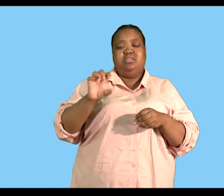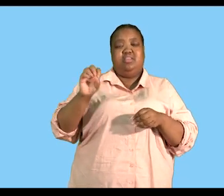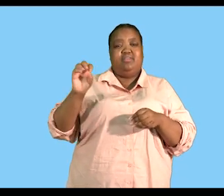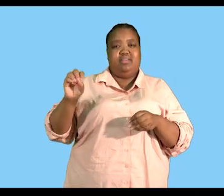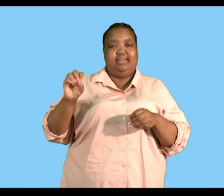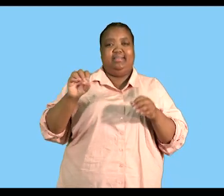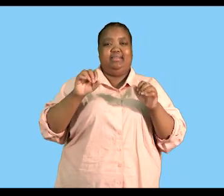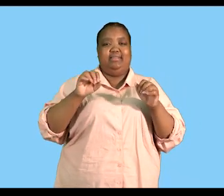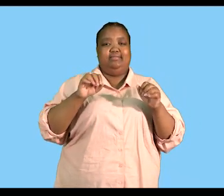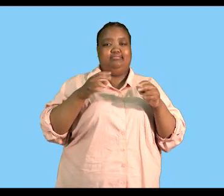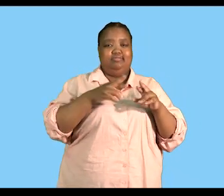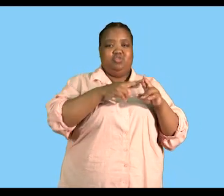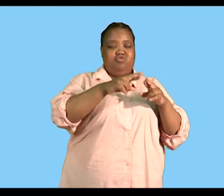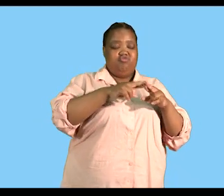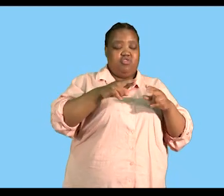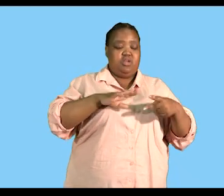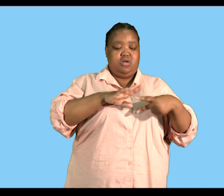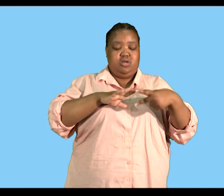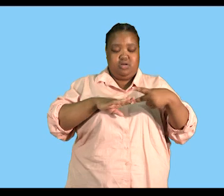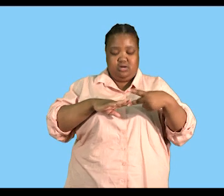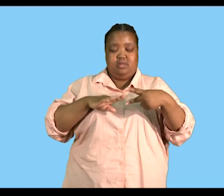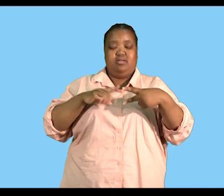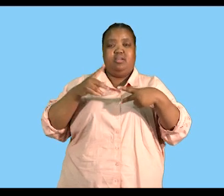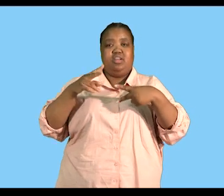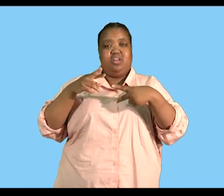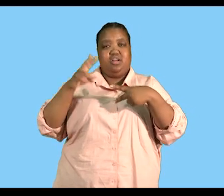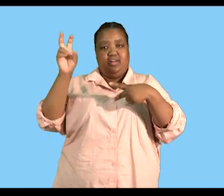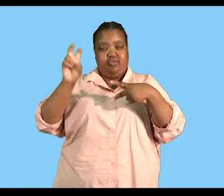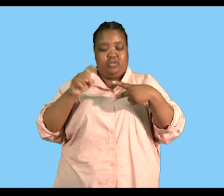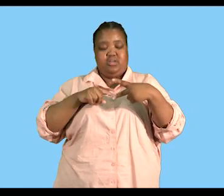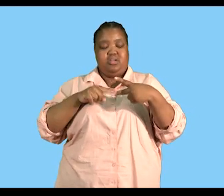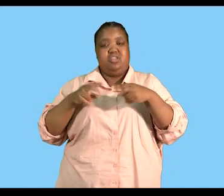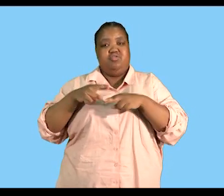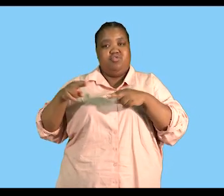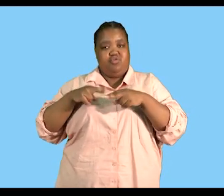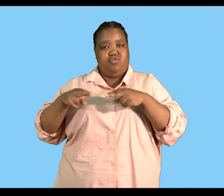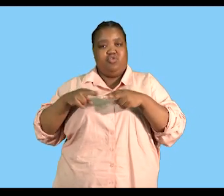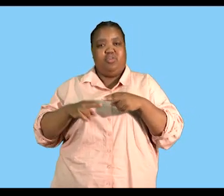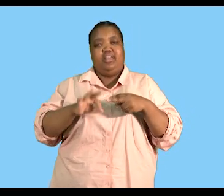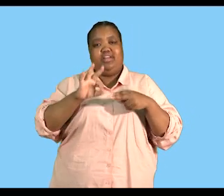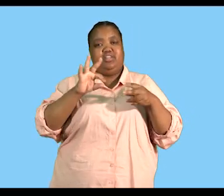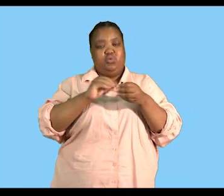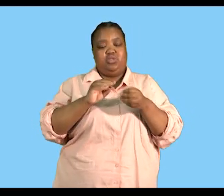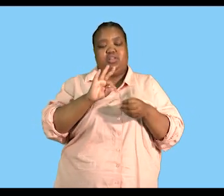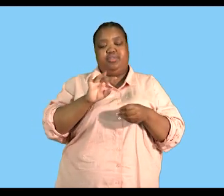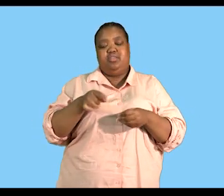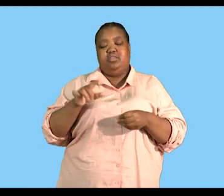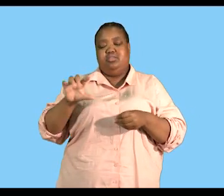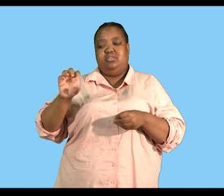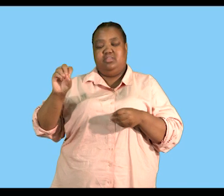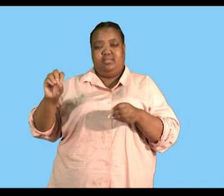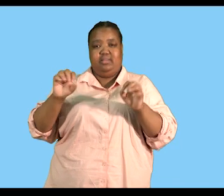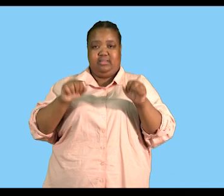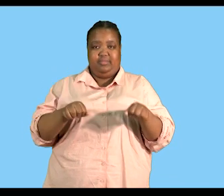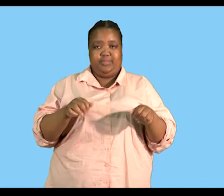electricity and rent combined. So it means they are joined together, the total amounts. Then if the ratio